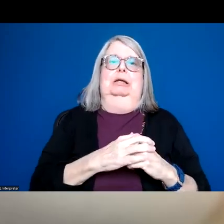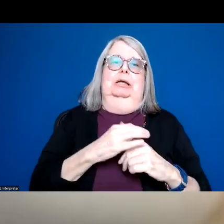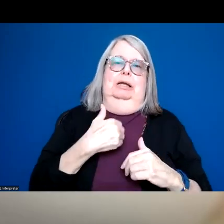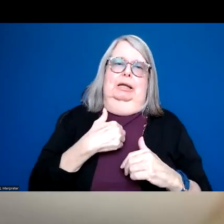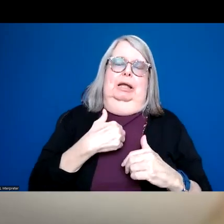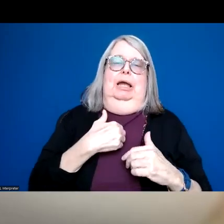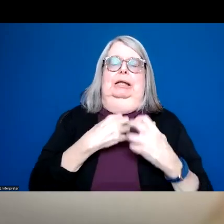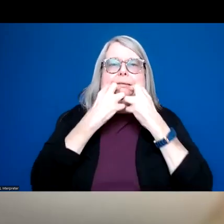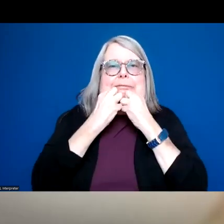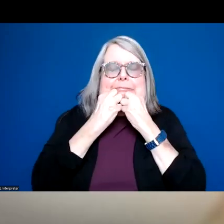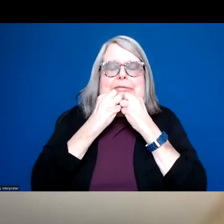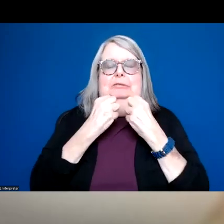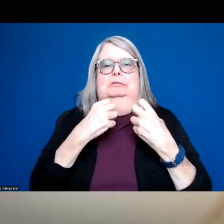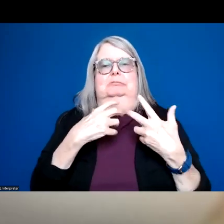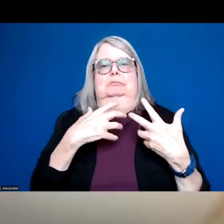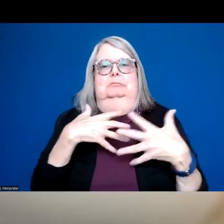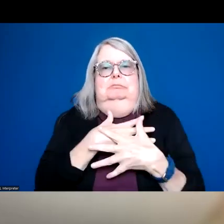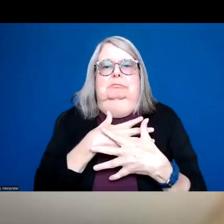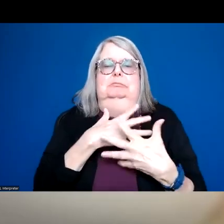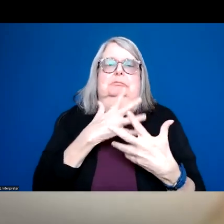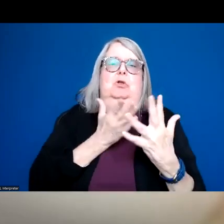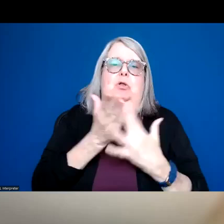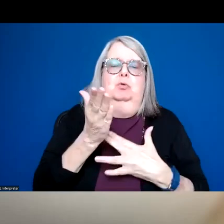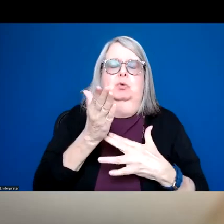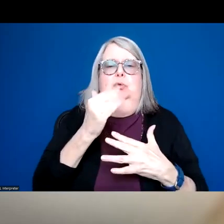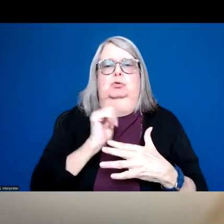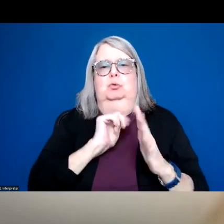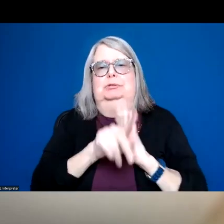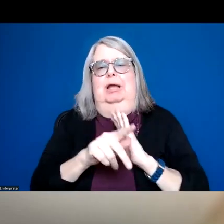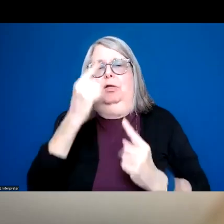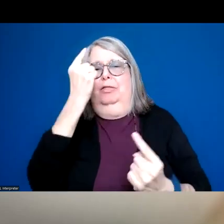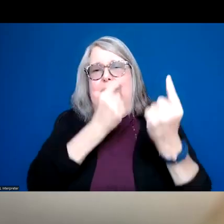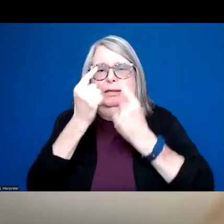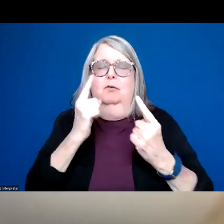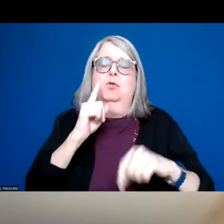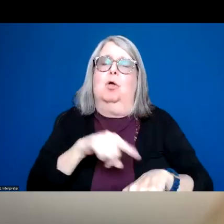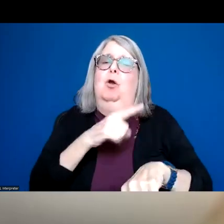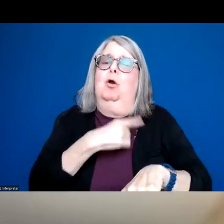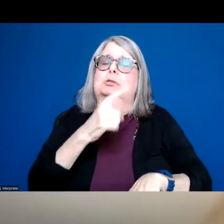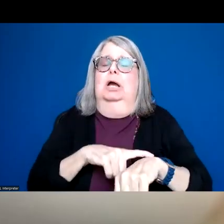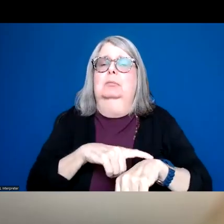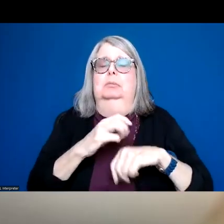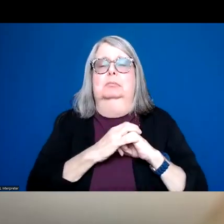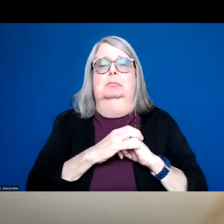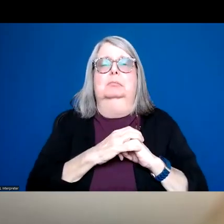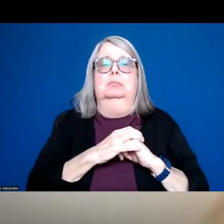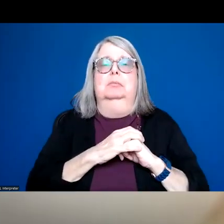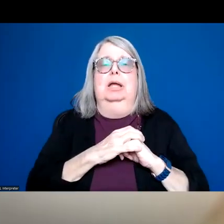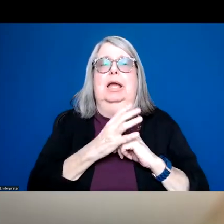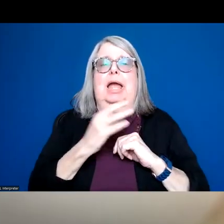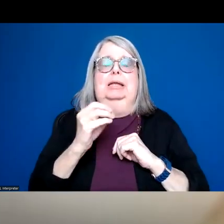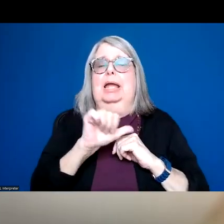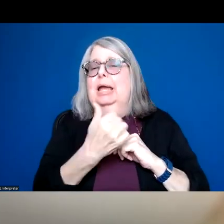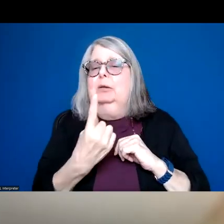knuckled our way through episodes of suicidal thinking for a long time. And